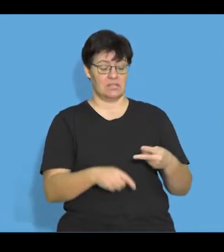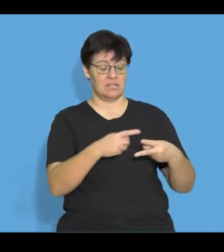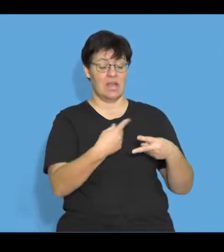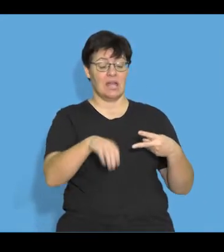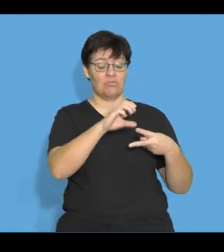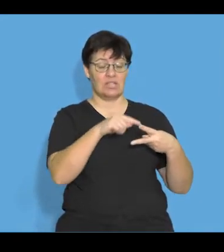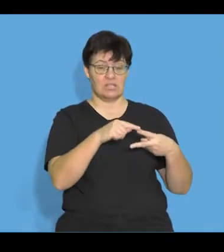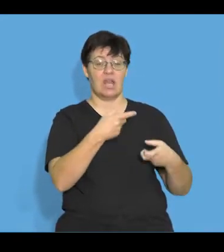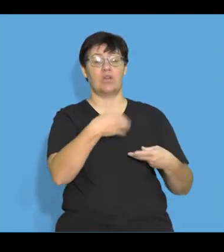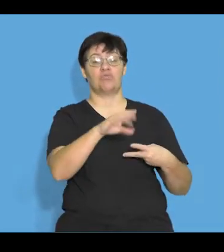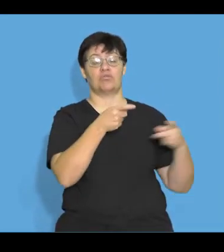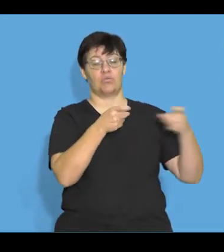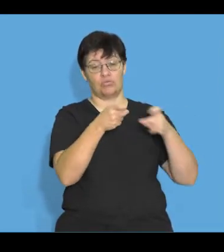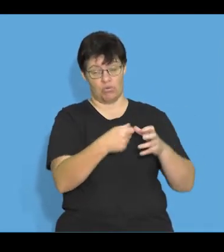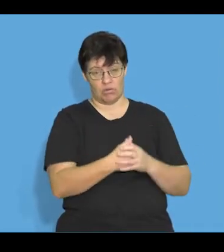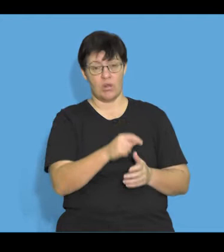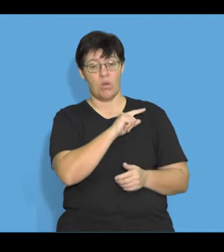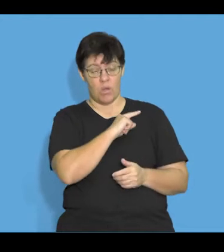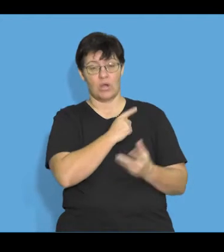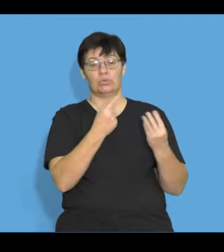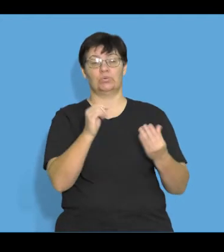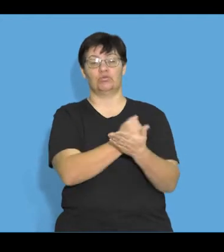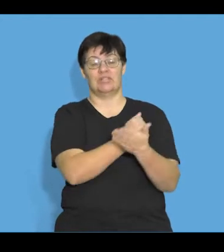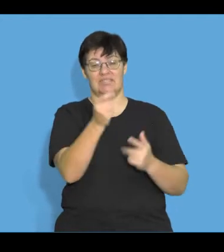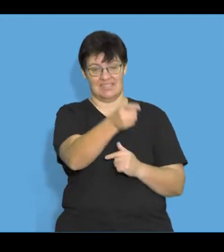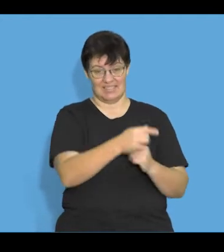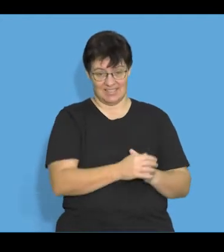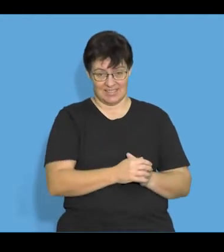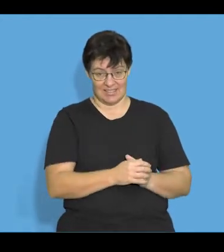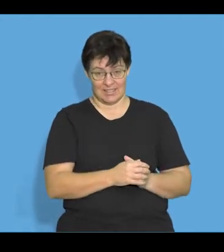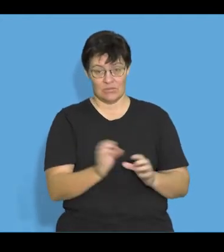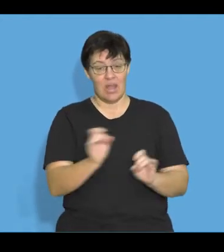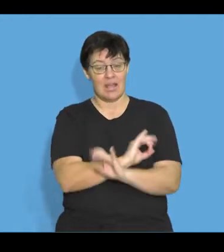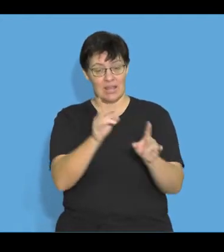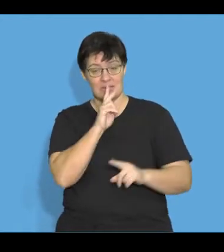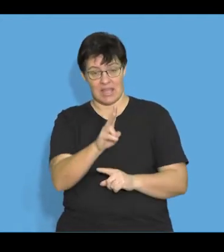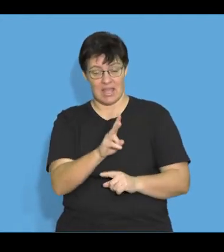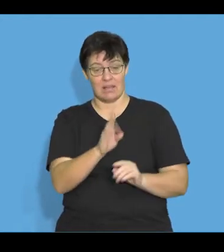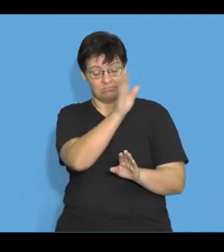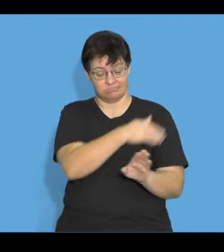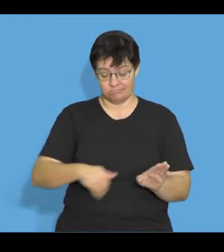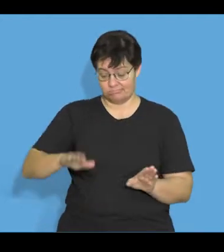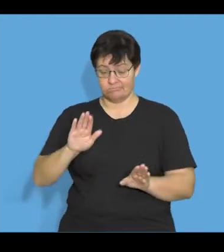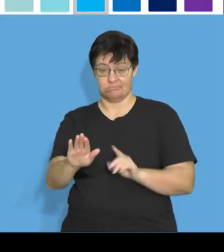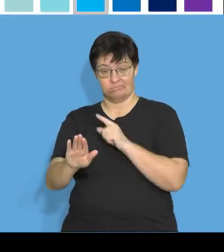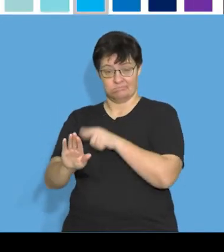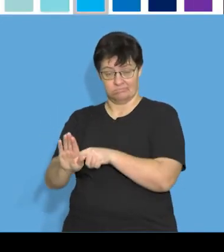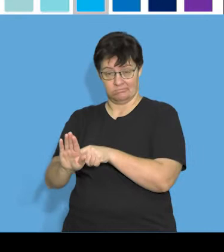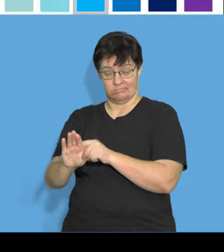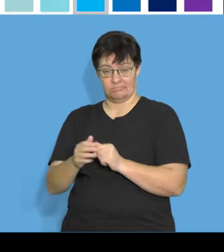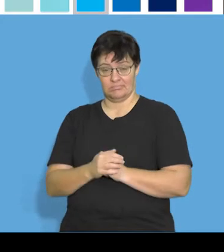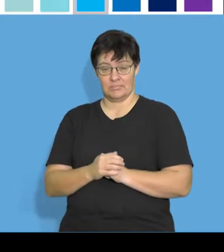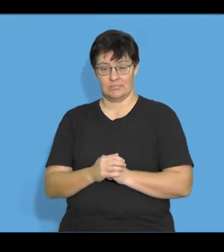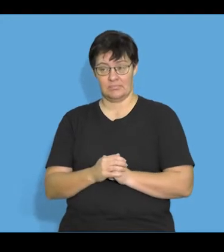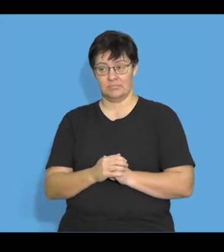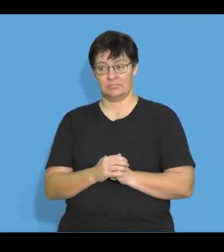Creditors control because it was done on credit. So clearly you can see if we take this now using the periodic